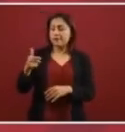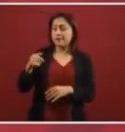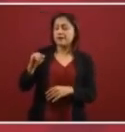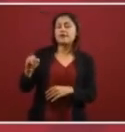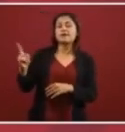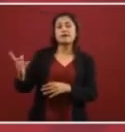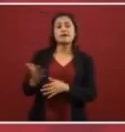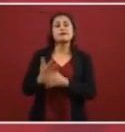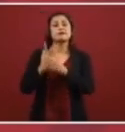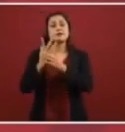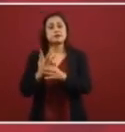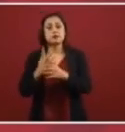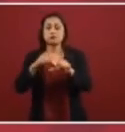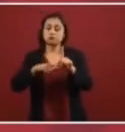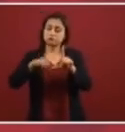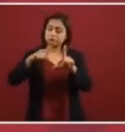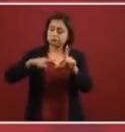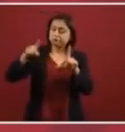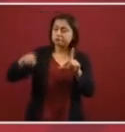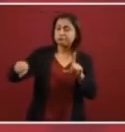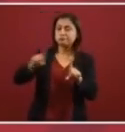referencia,